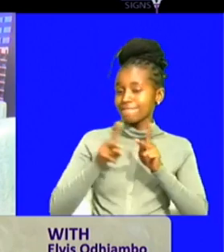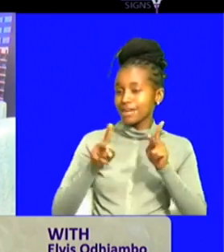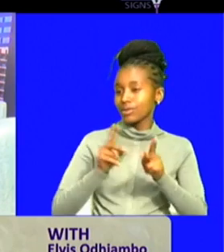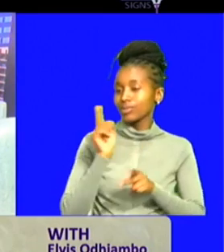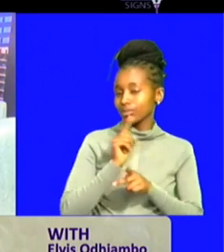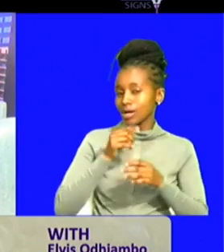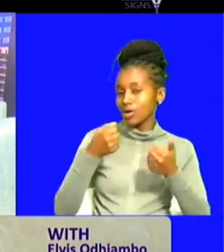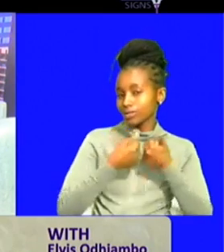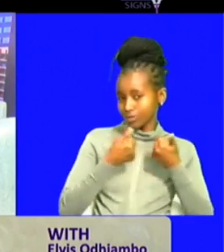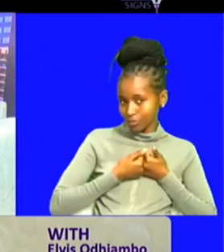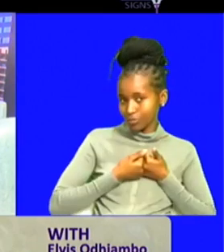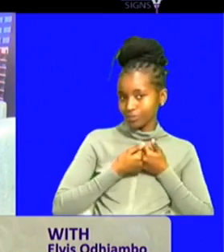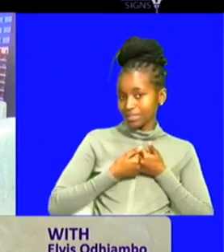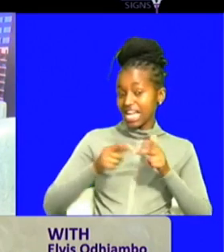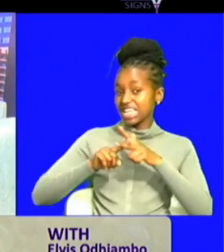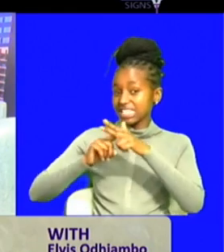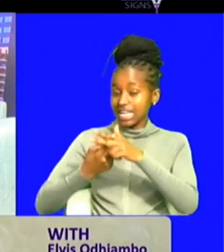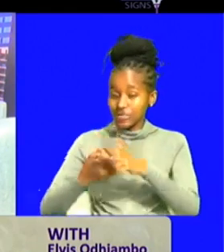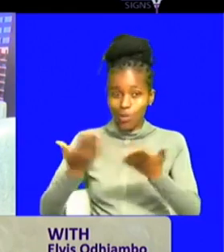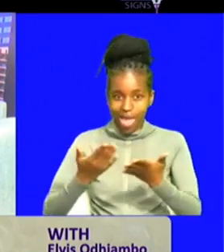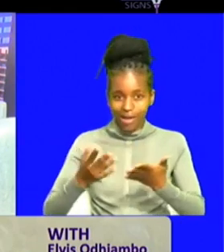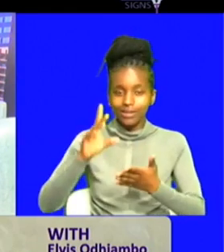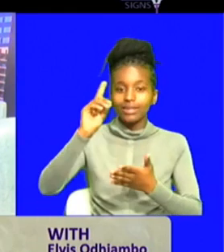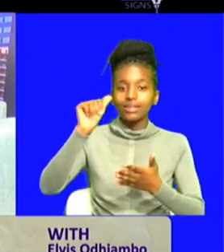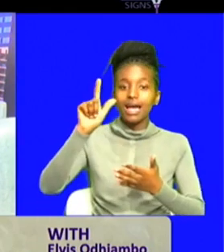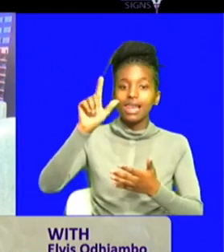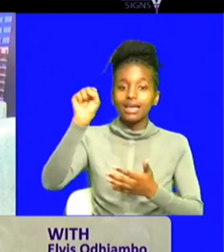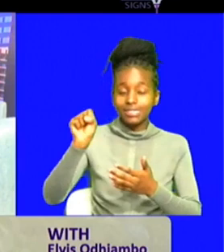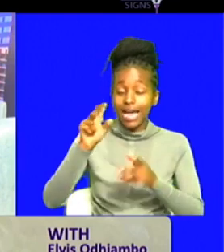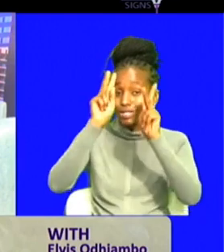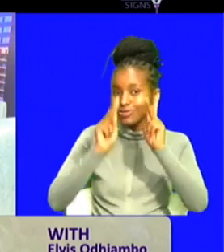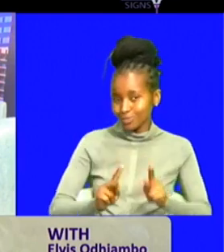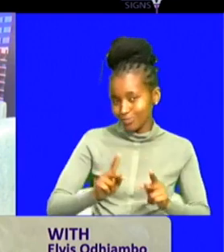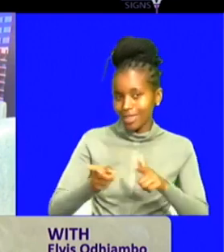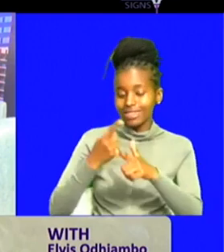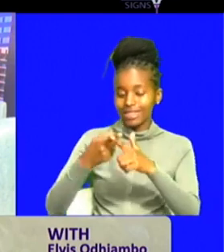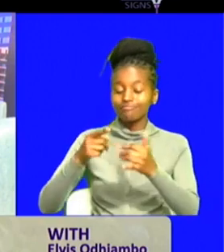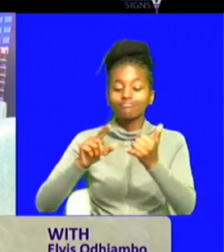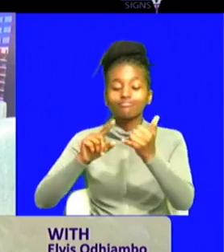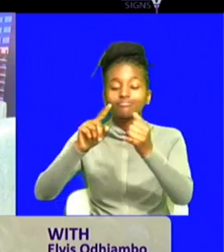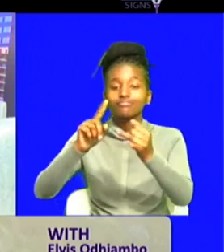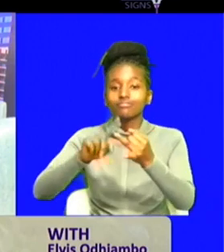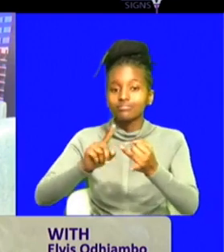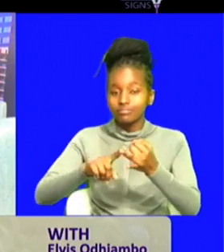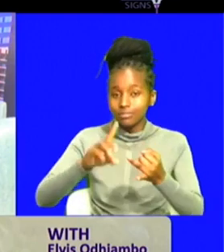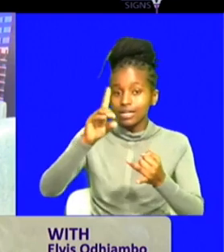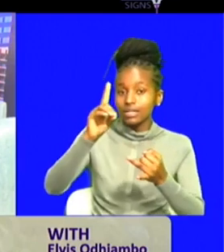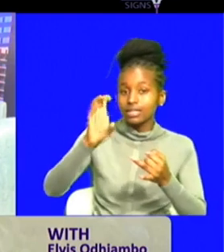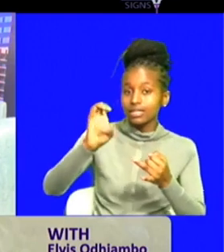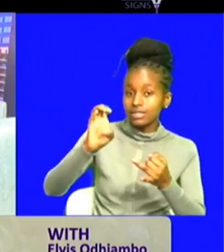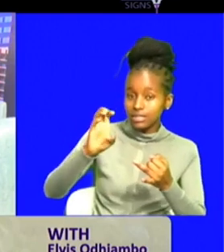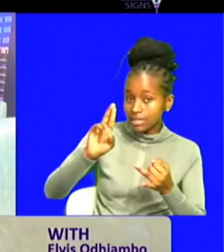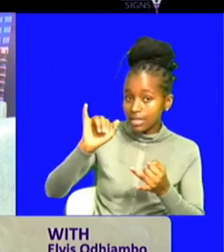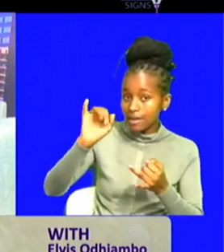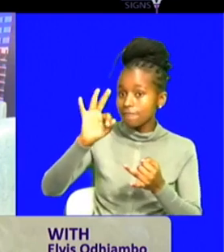where inaanzia kama this time round inaanzia Dallas Sevens in Kisumu, and then we'll be heading to the Driftwood Sevens that